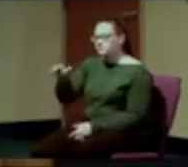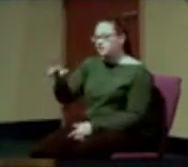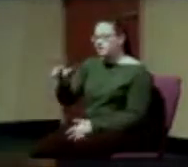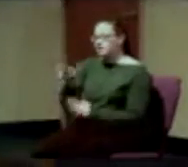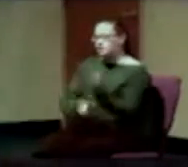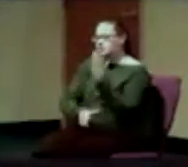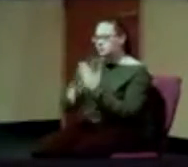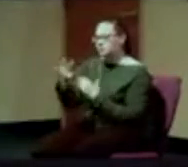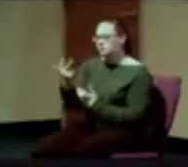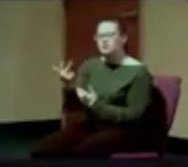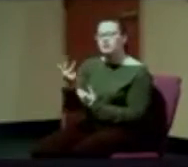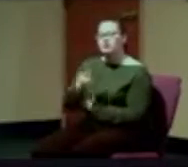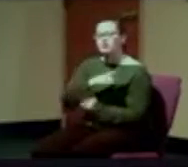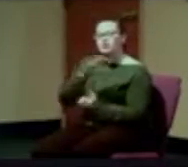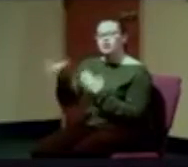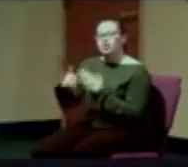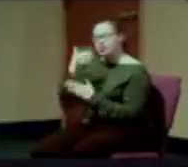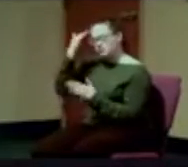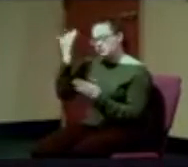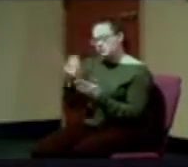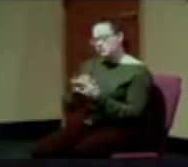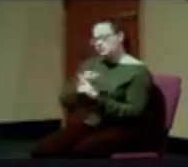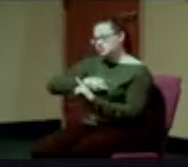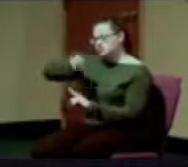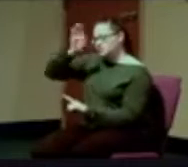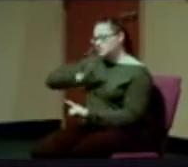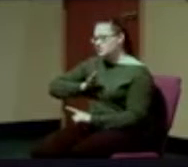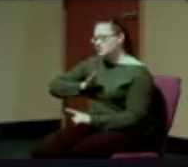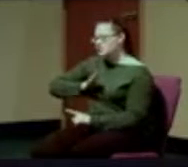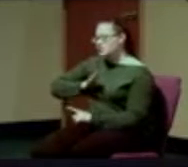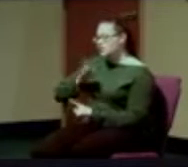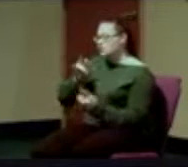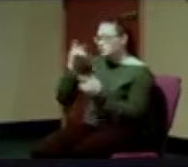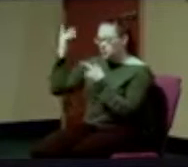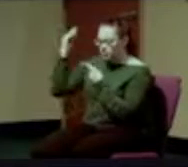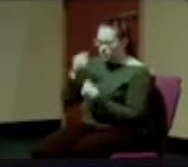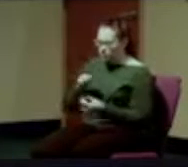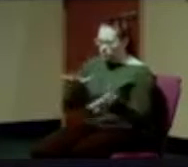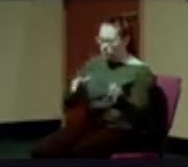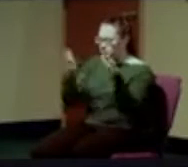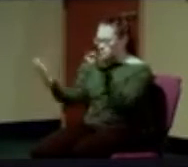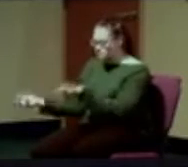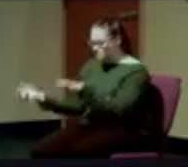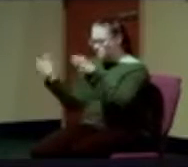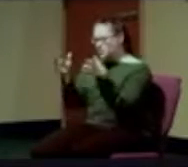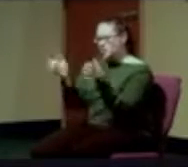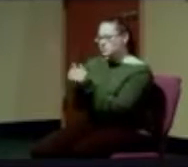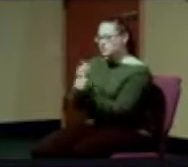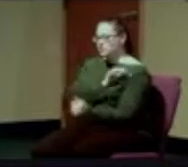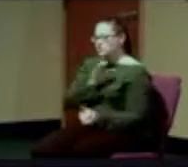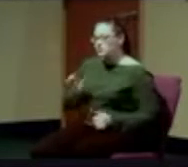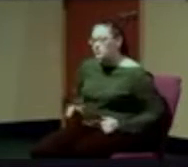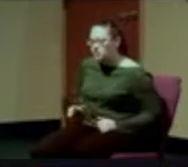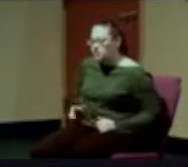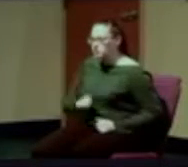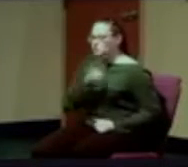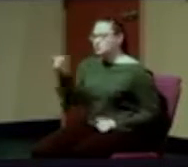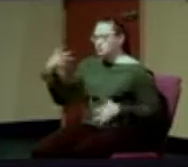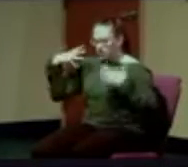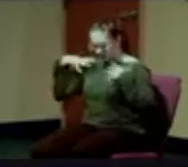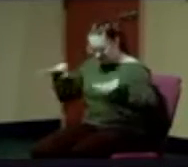God through faith in Christ Jesus. For all of you who are baptized into Christ have clothed